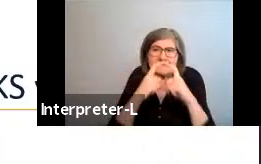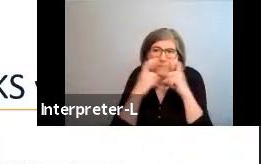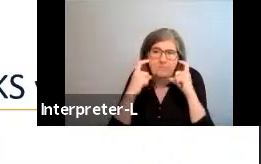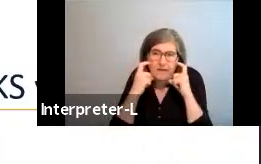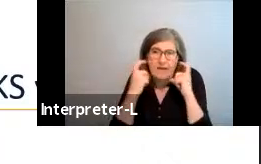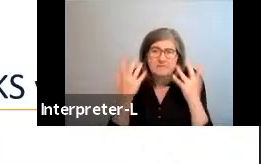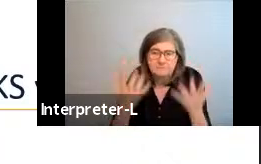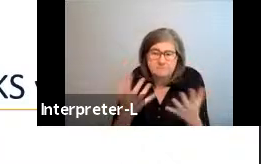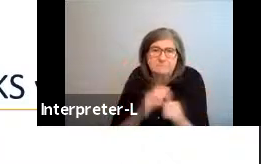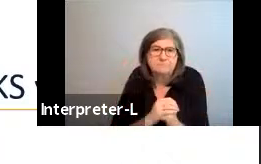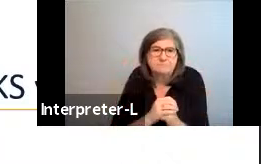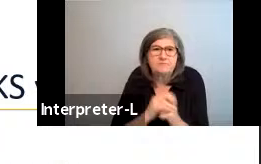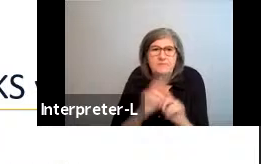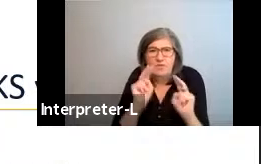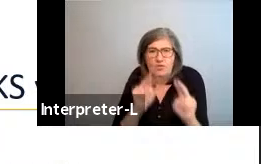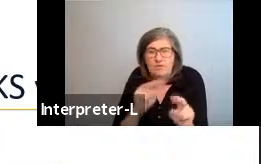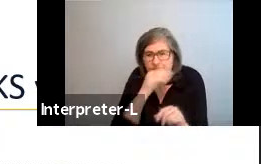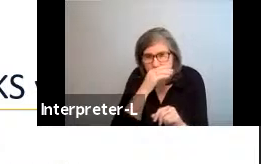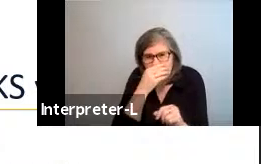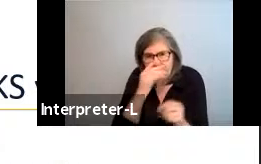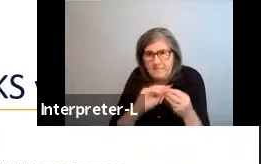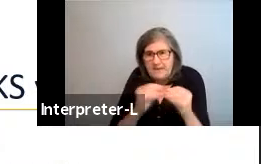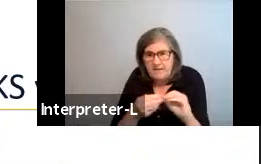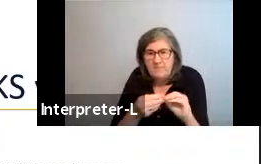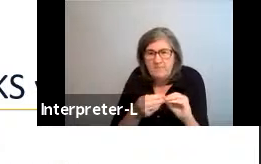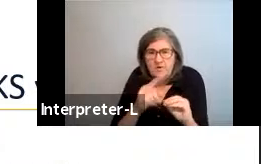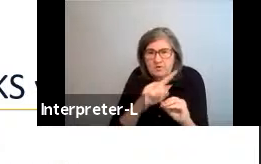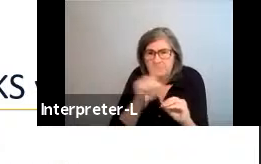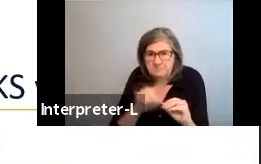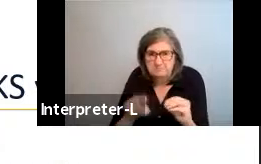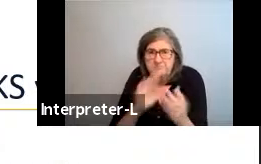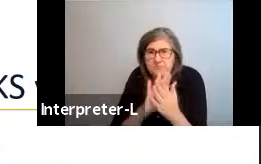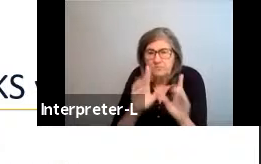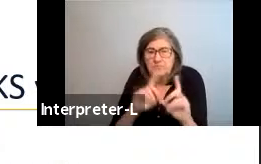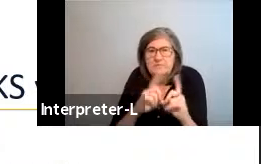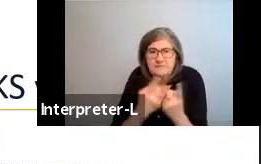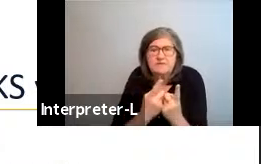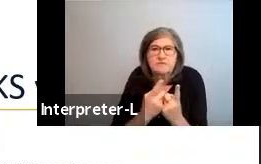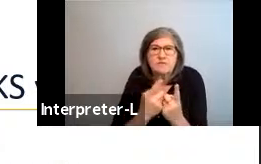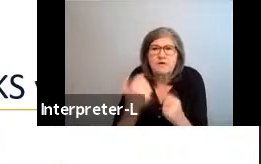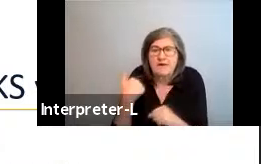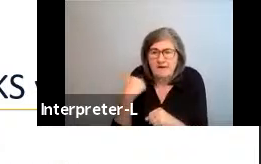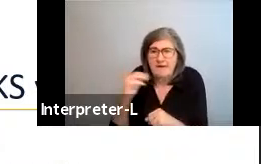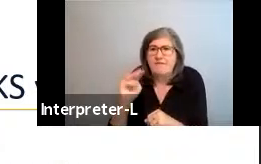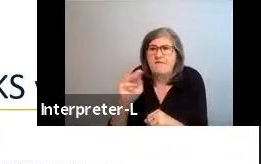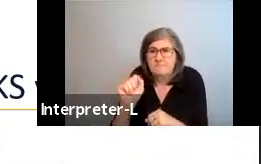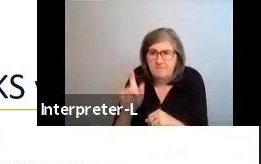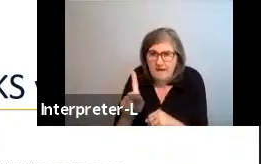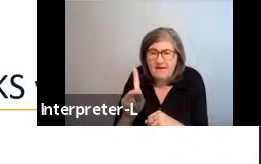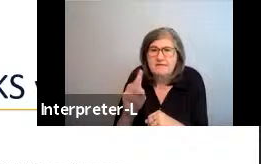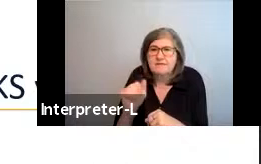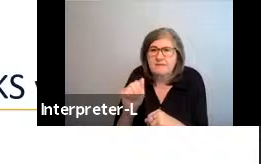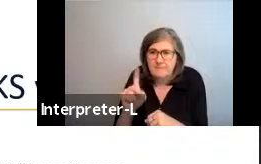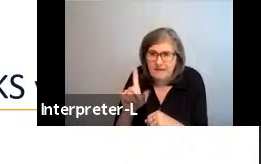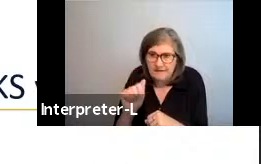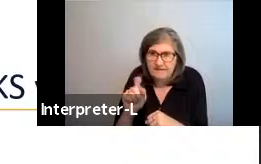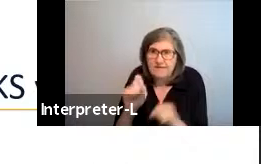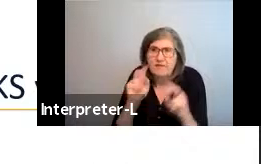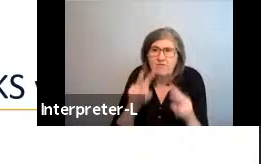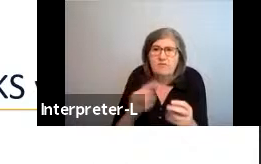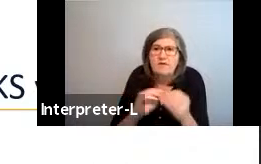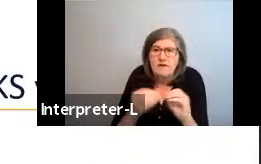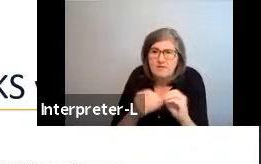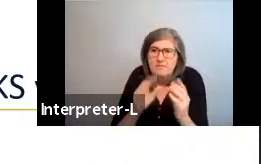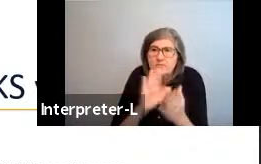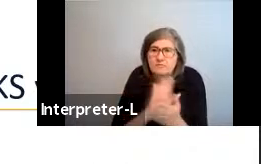So taking a look at the number of school districts that have mask mandates, looking at the number of schools